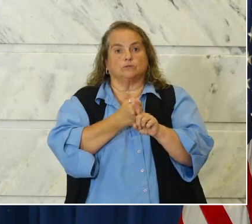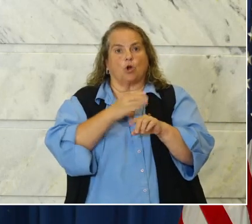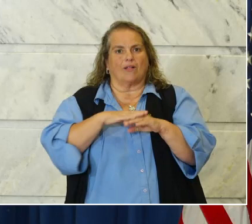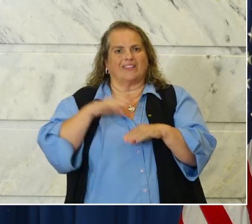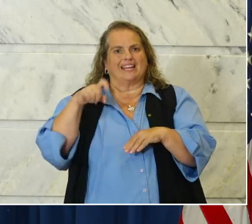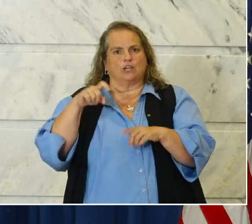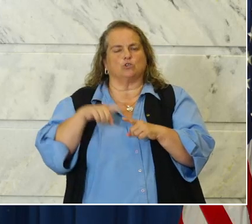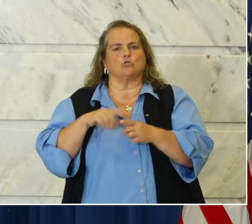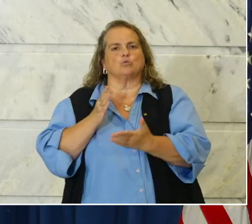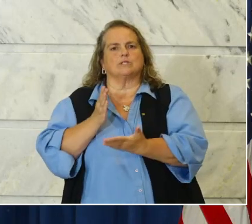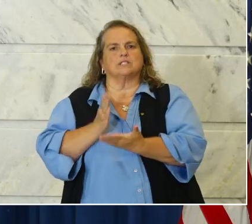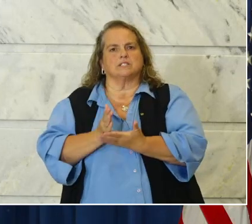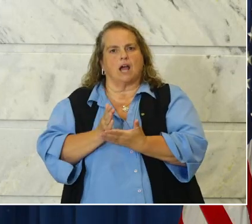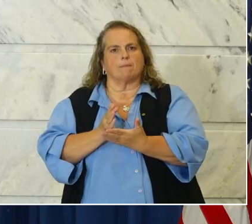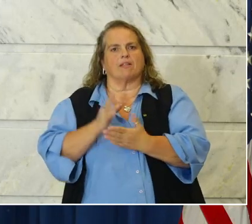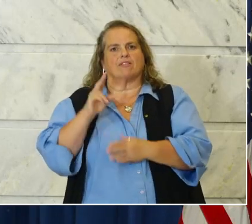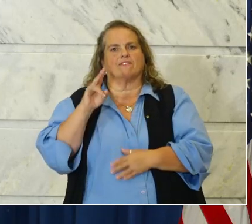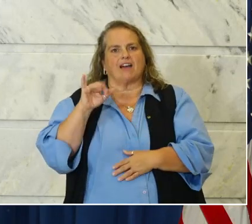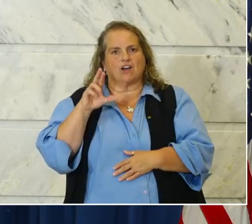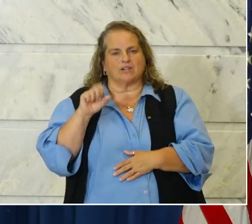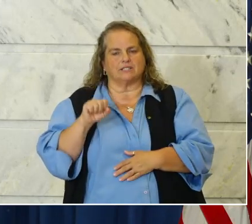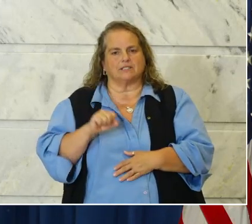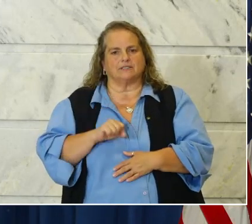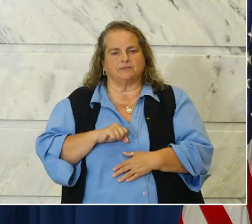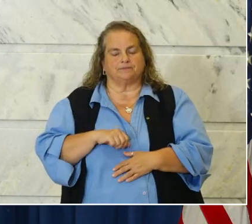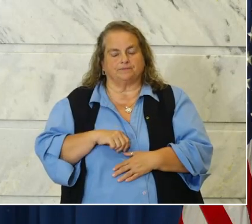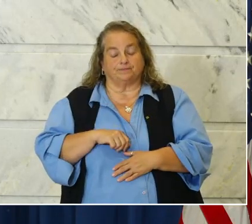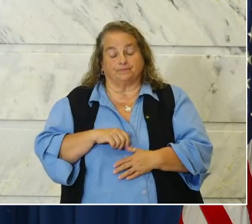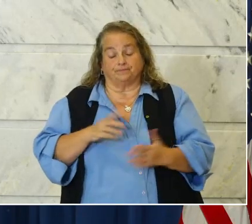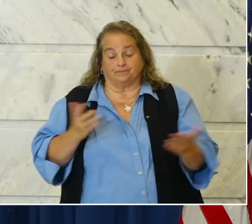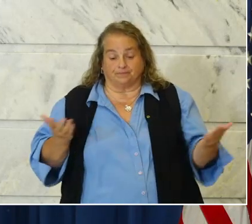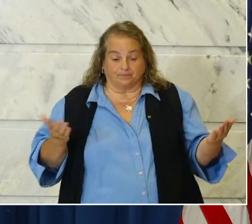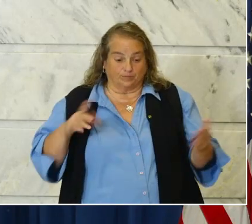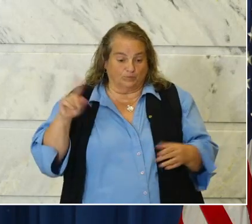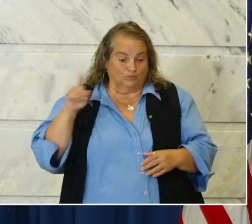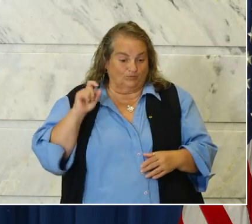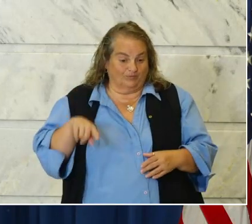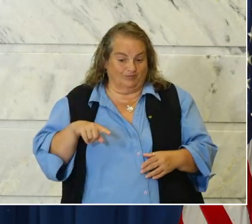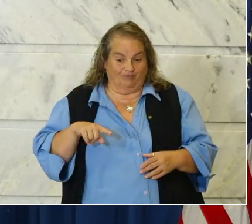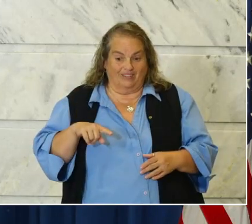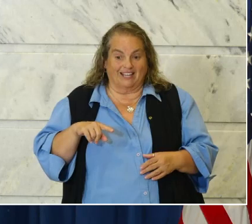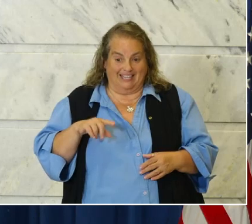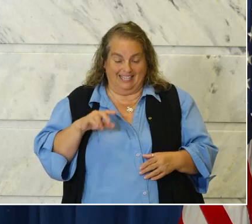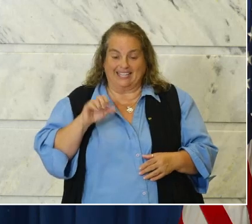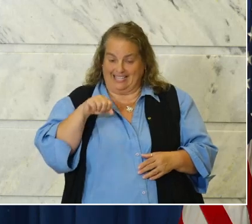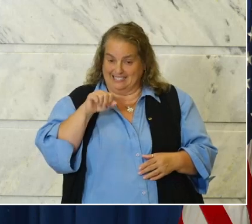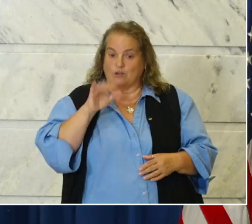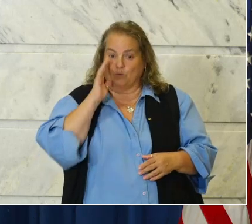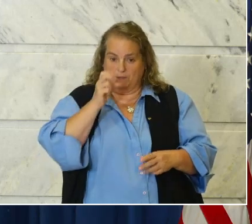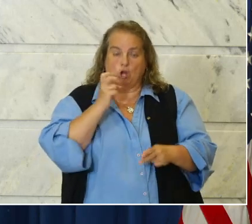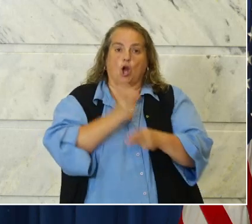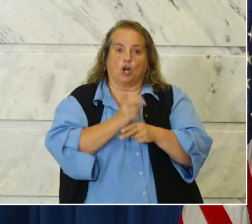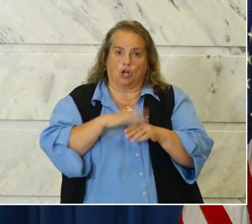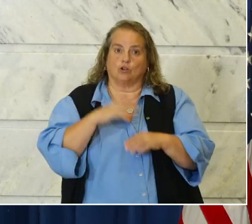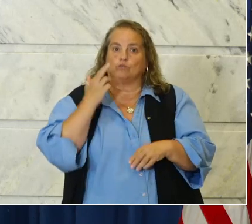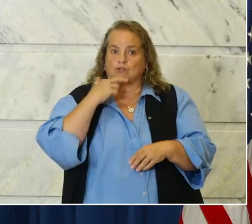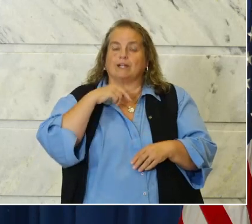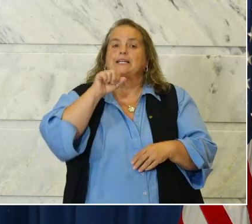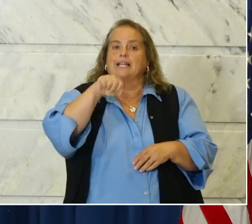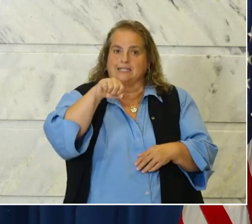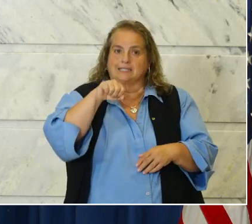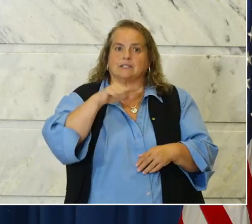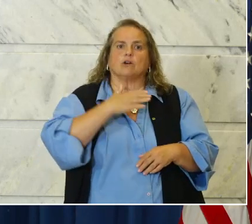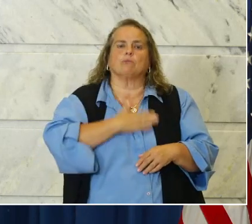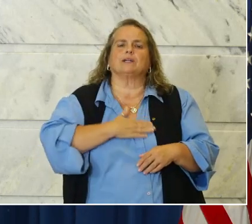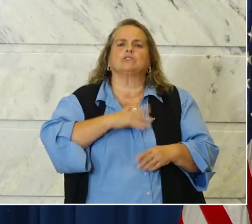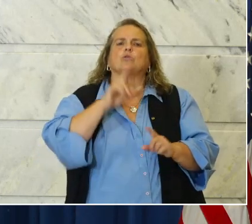the need to stop the virus? Yeah, the question is, with as hard as it's going to be on restaurants, and it is, so everybody please order